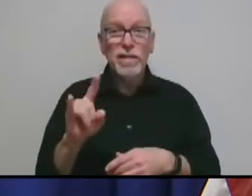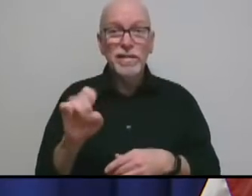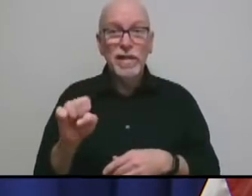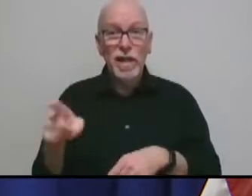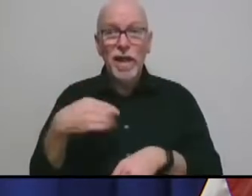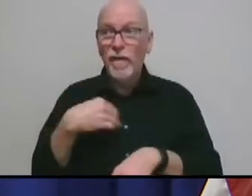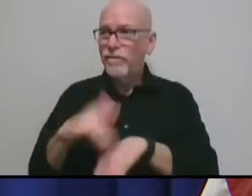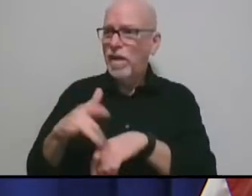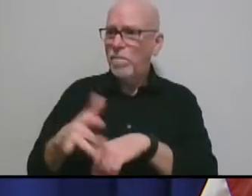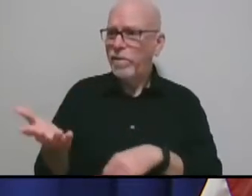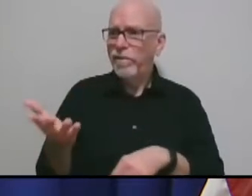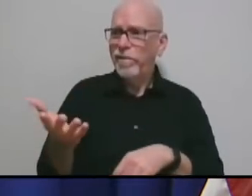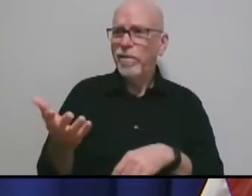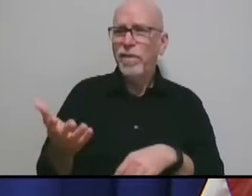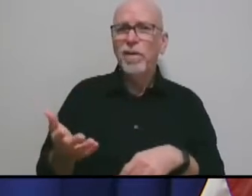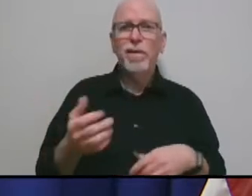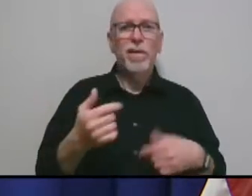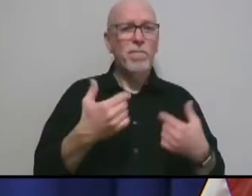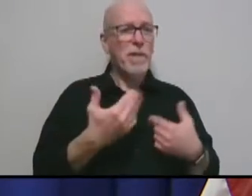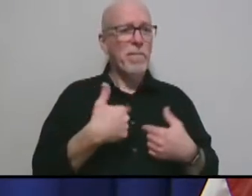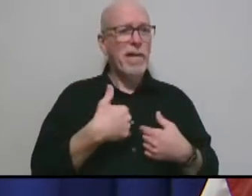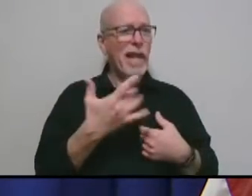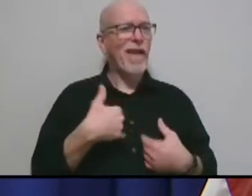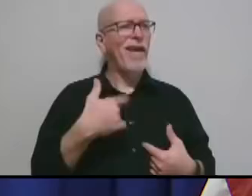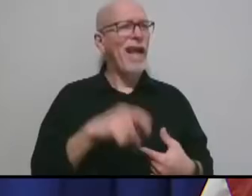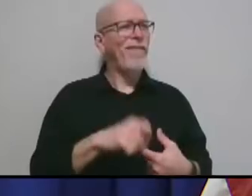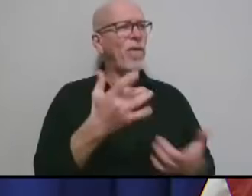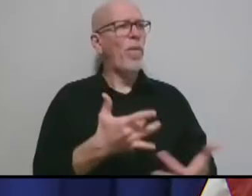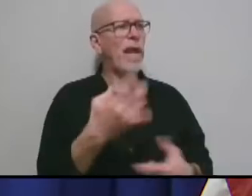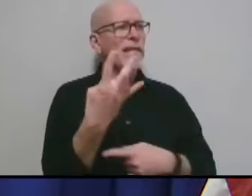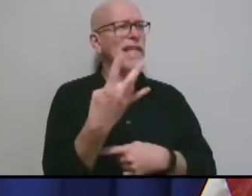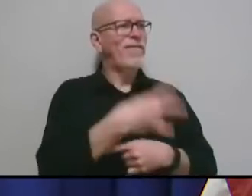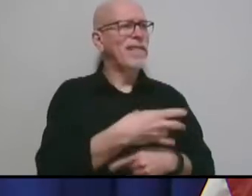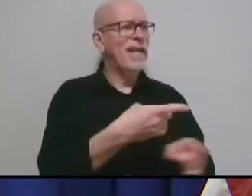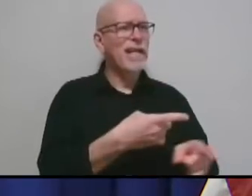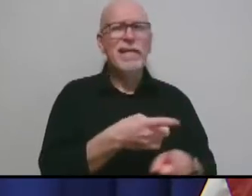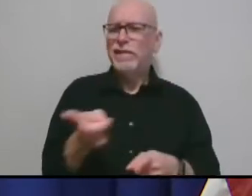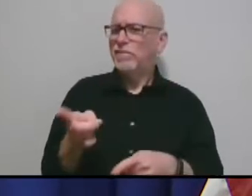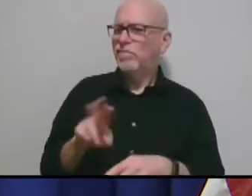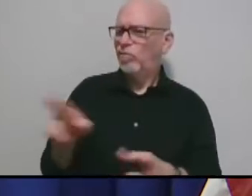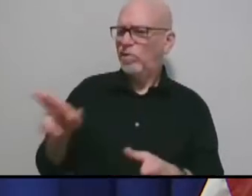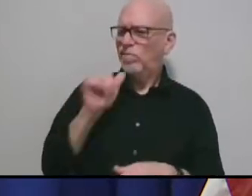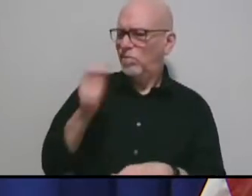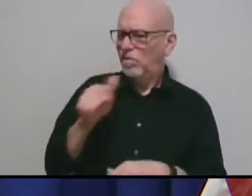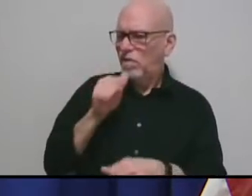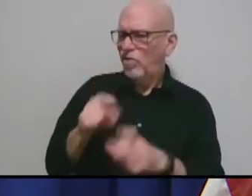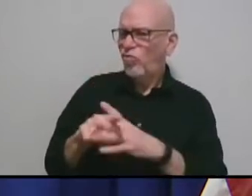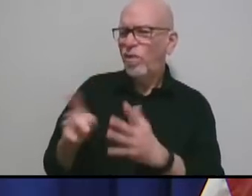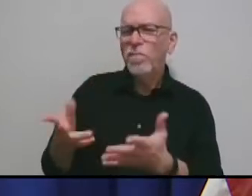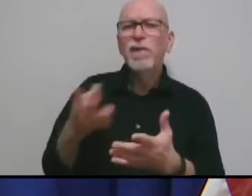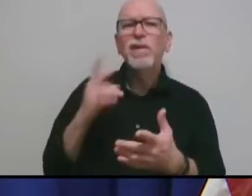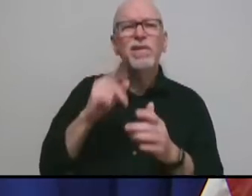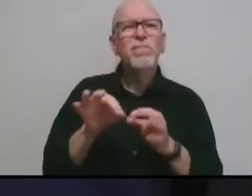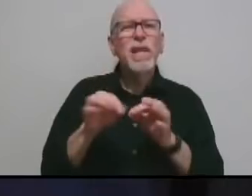see, I'm 7 days out in another site, you want to just talk about how all the pieces fit together.